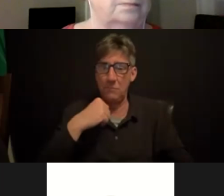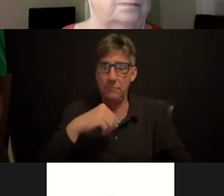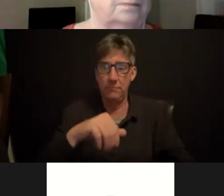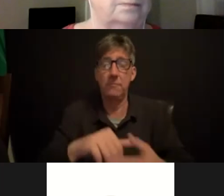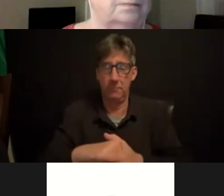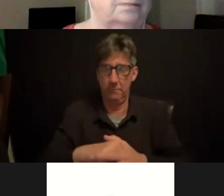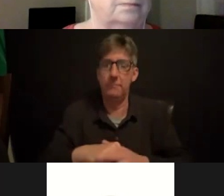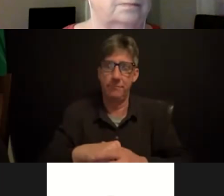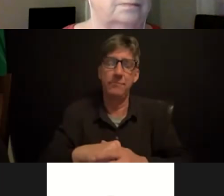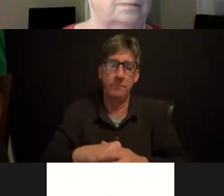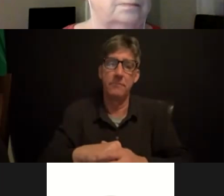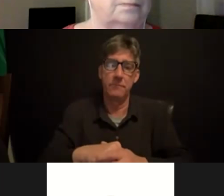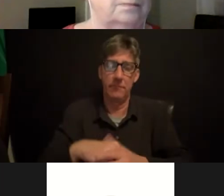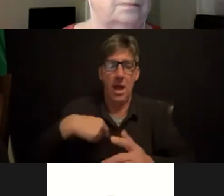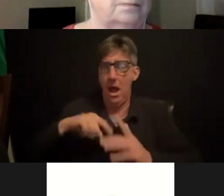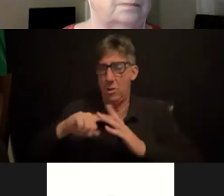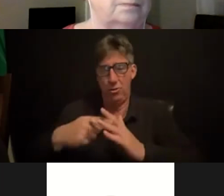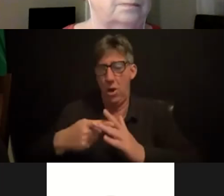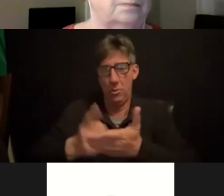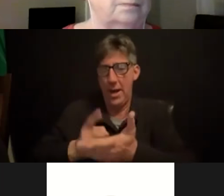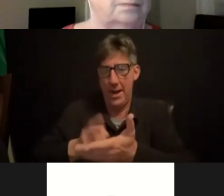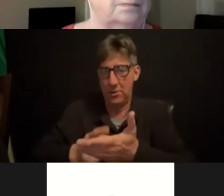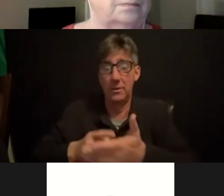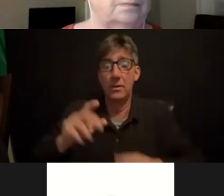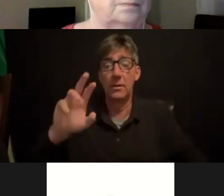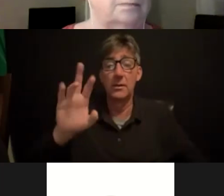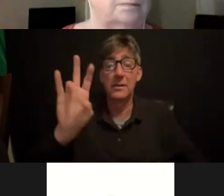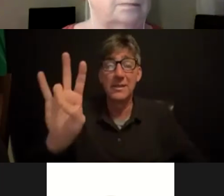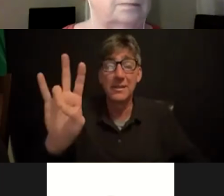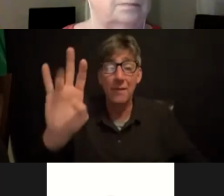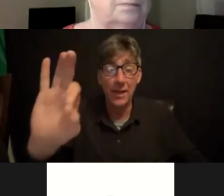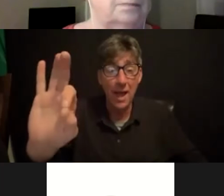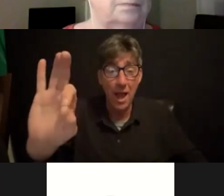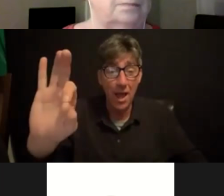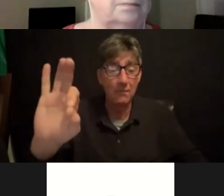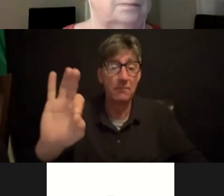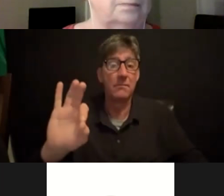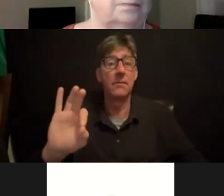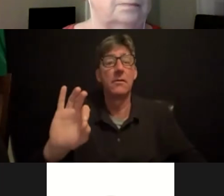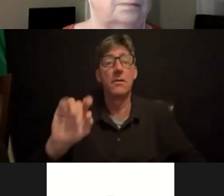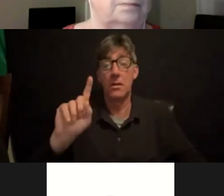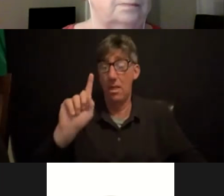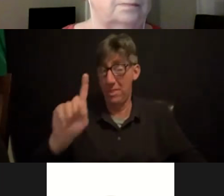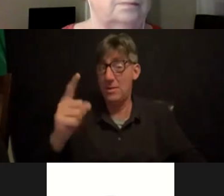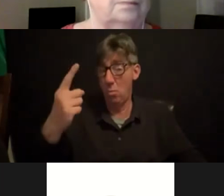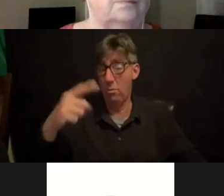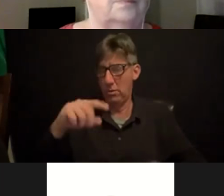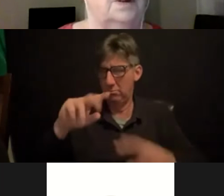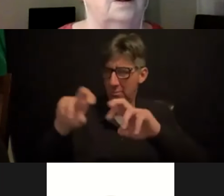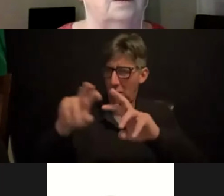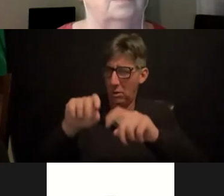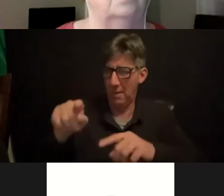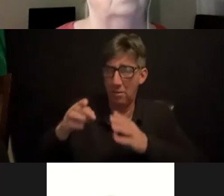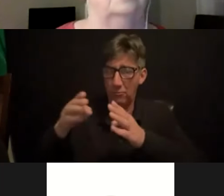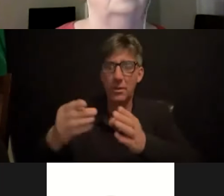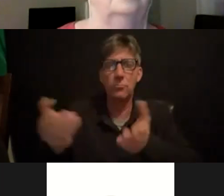Sure, I can start and then Melissa, if you want to add the Route 79, one of the lenses we looked at for routes was also where there's a